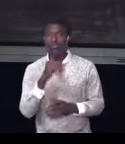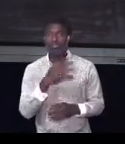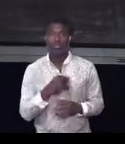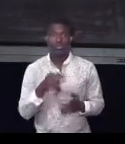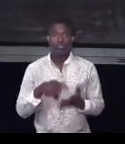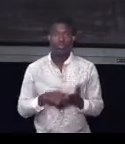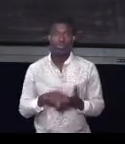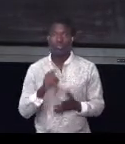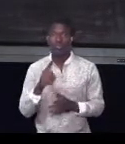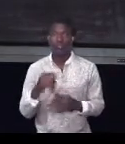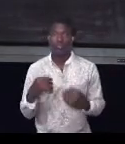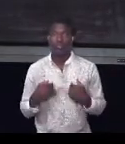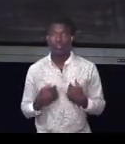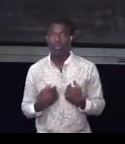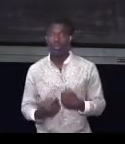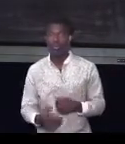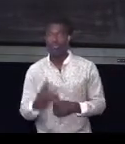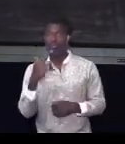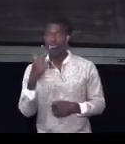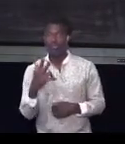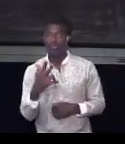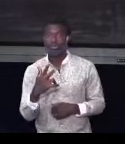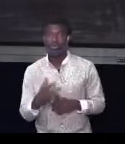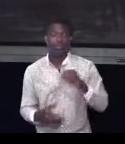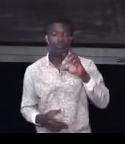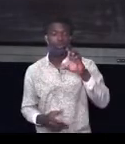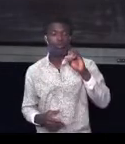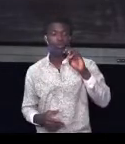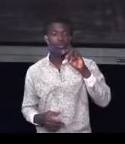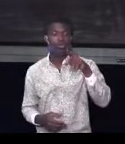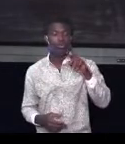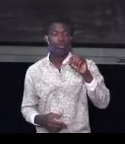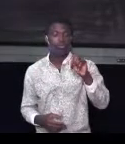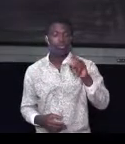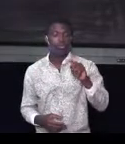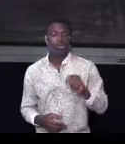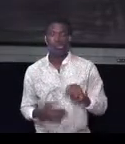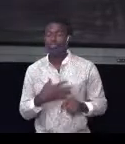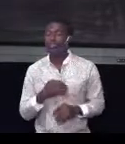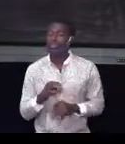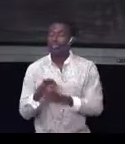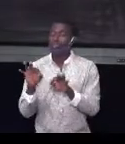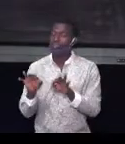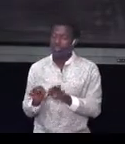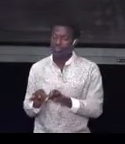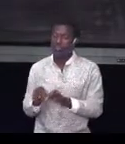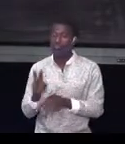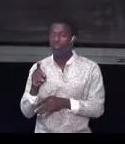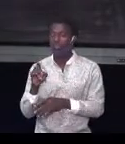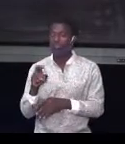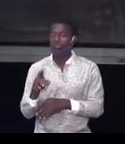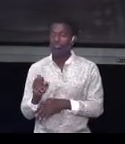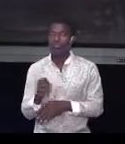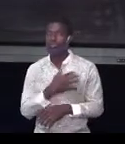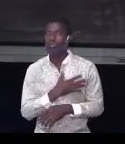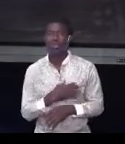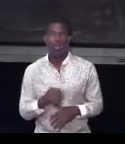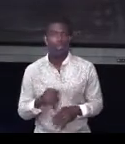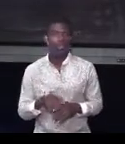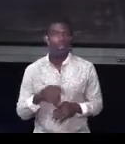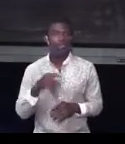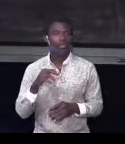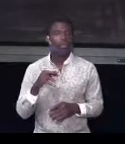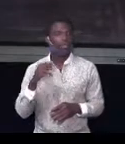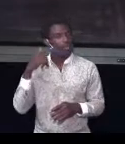the first one. And this one comprises of the compost. We have farmyard manure and